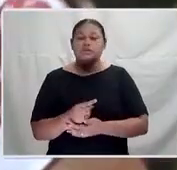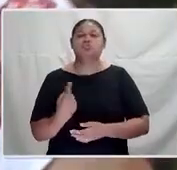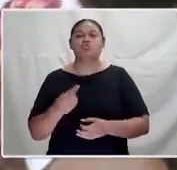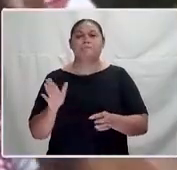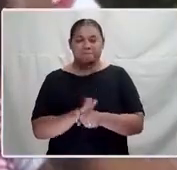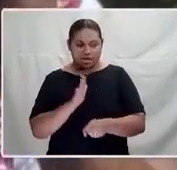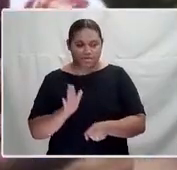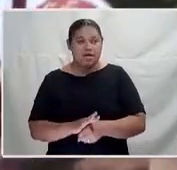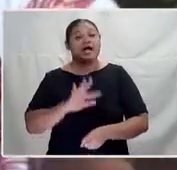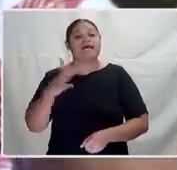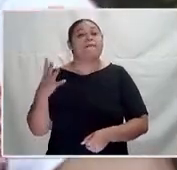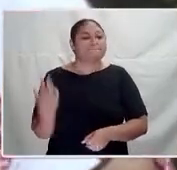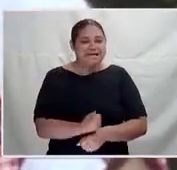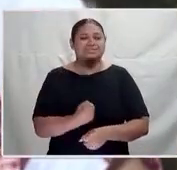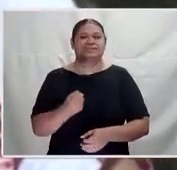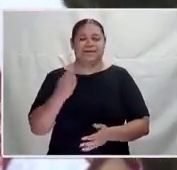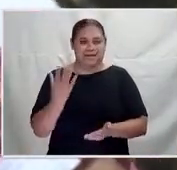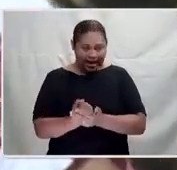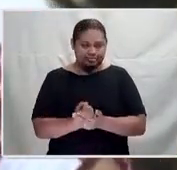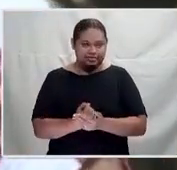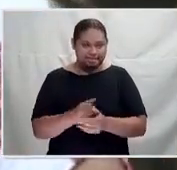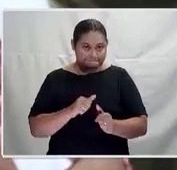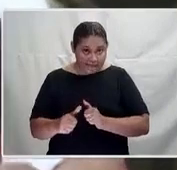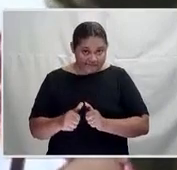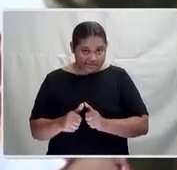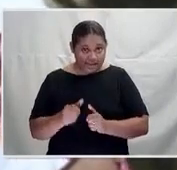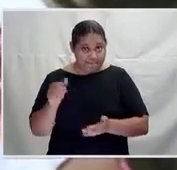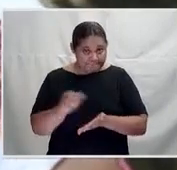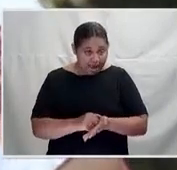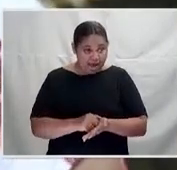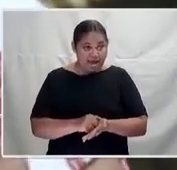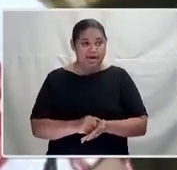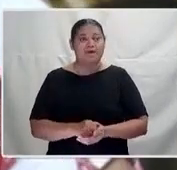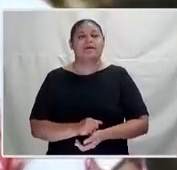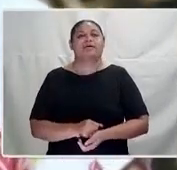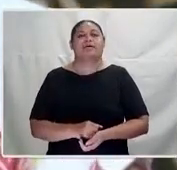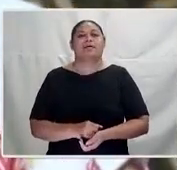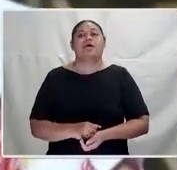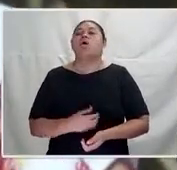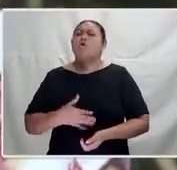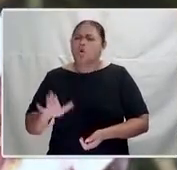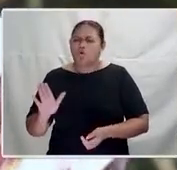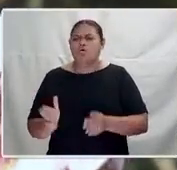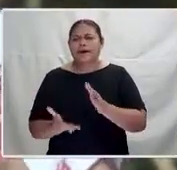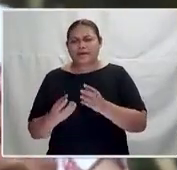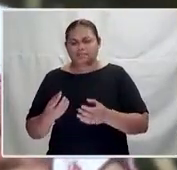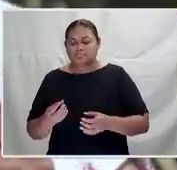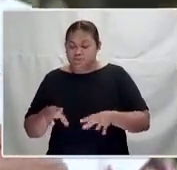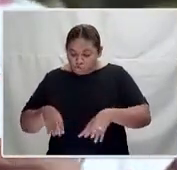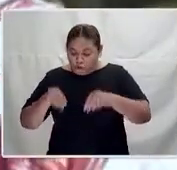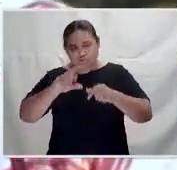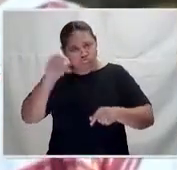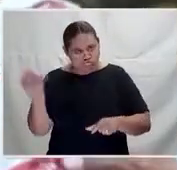They must get the best advice from go to the SRIF to get the soil tested, and they will be